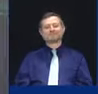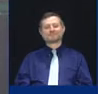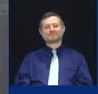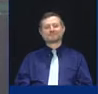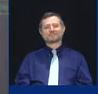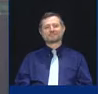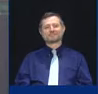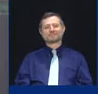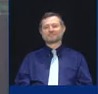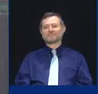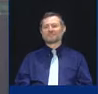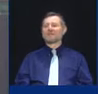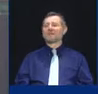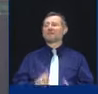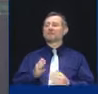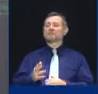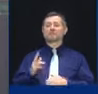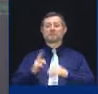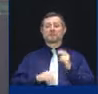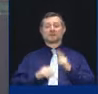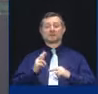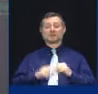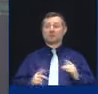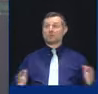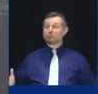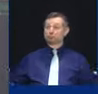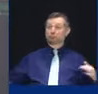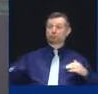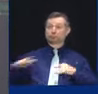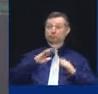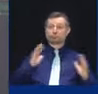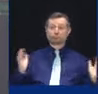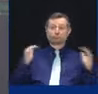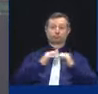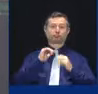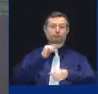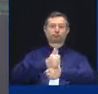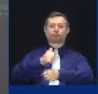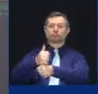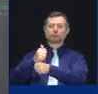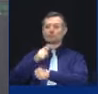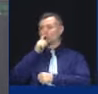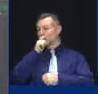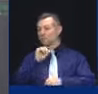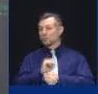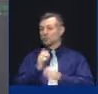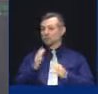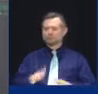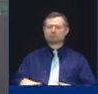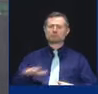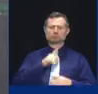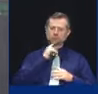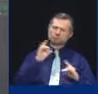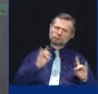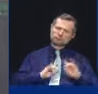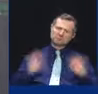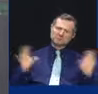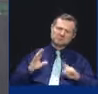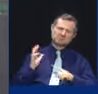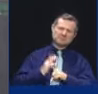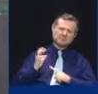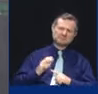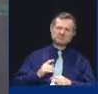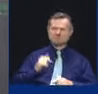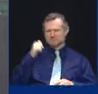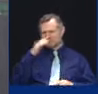And then we had to build it. And we have the best construction force in the United States of America with our women and men